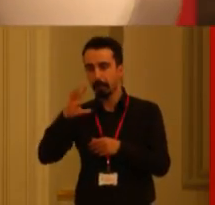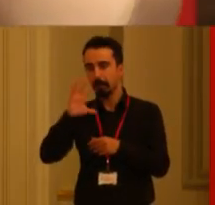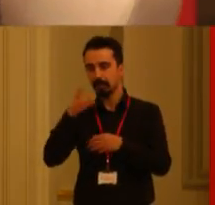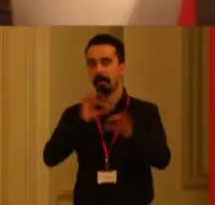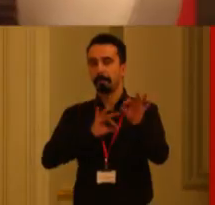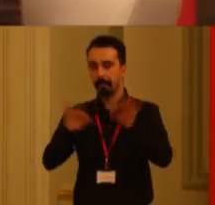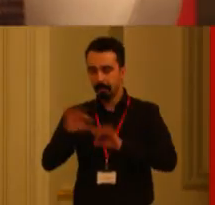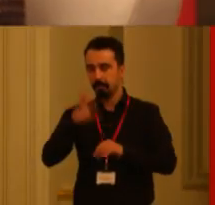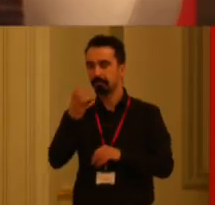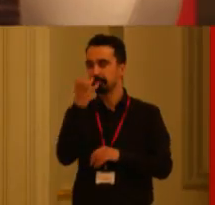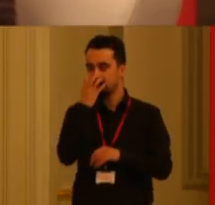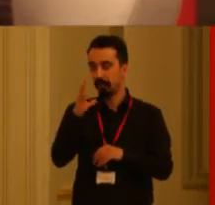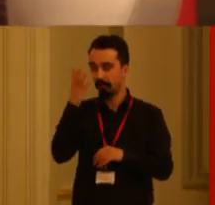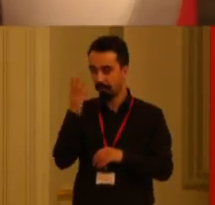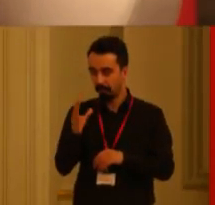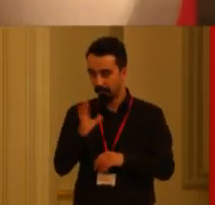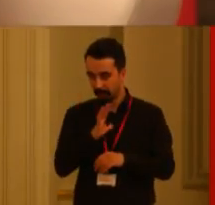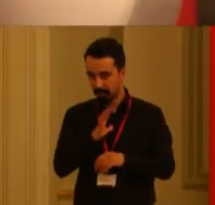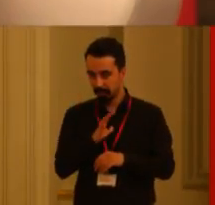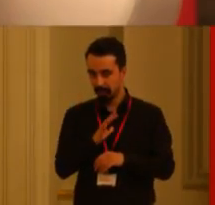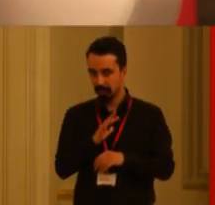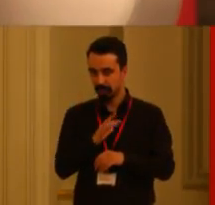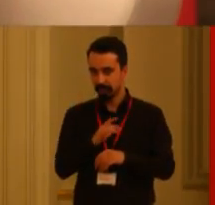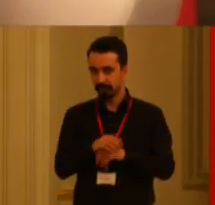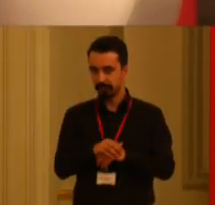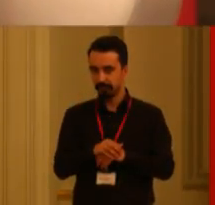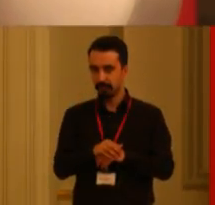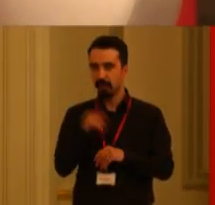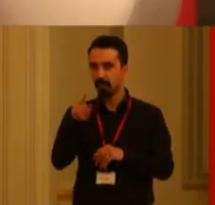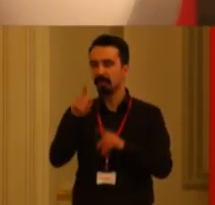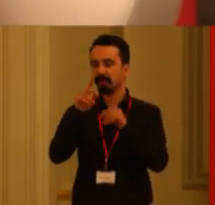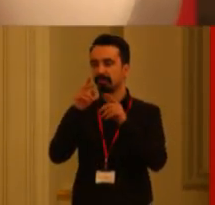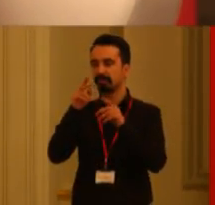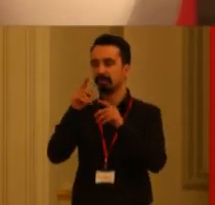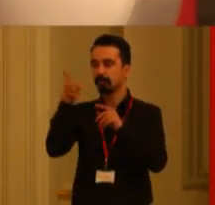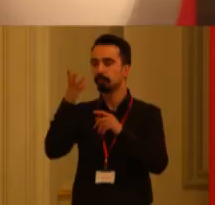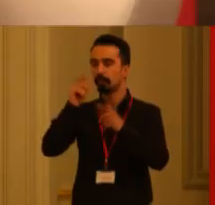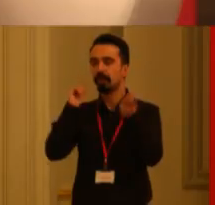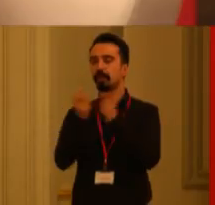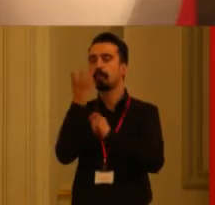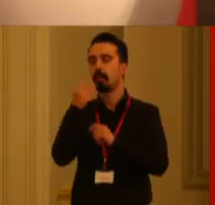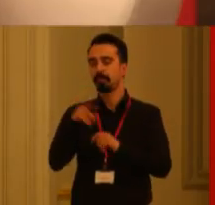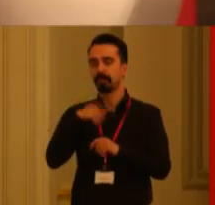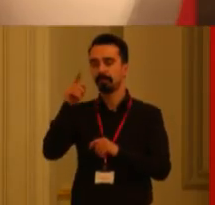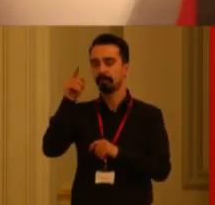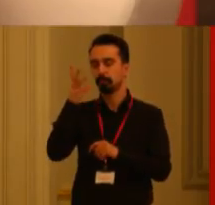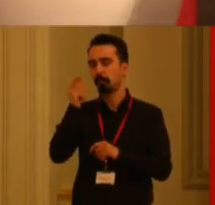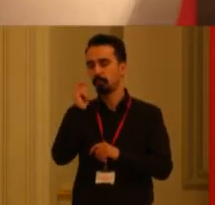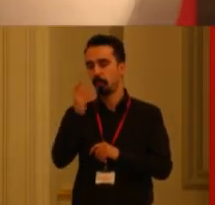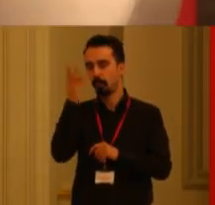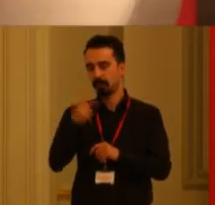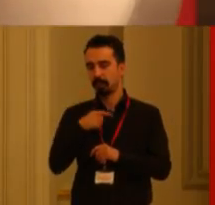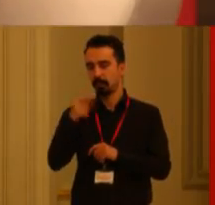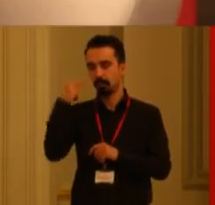them get over with all those hurdles. Unless you offer the mother opportunities, it